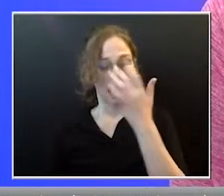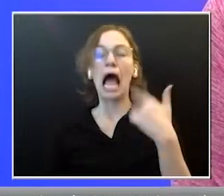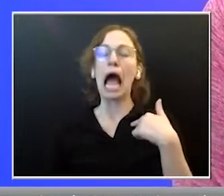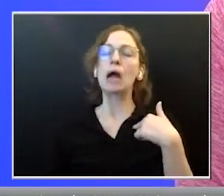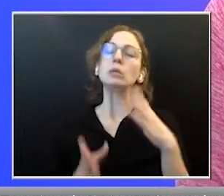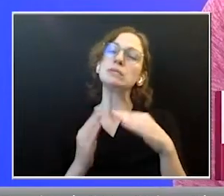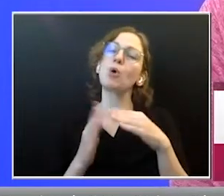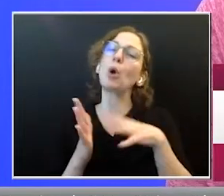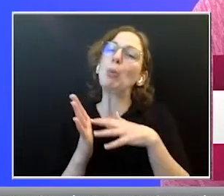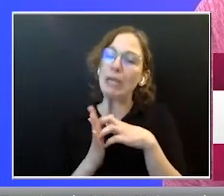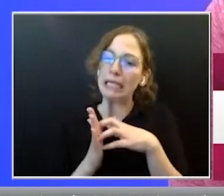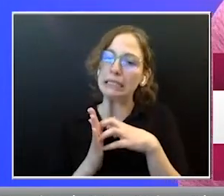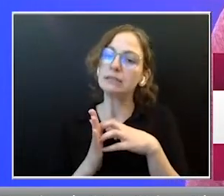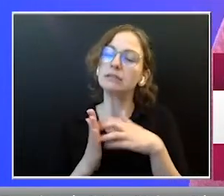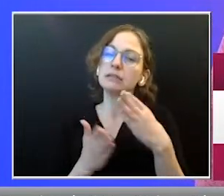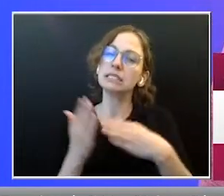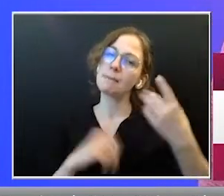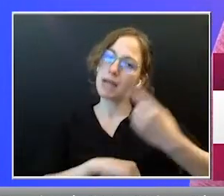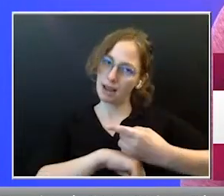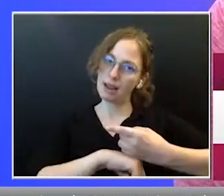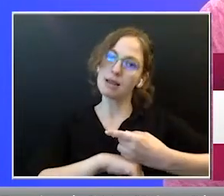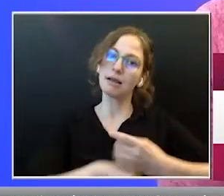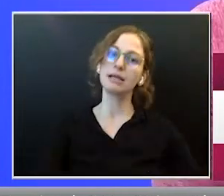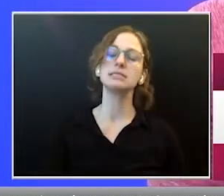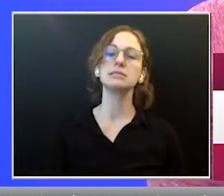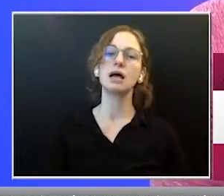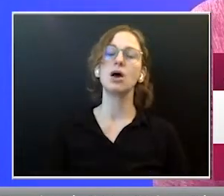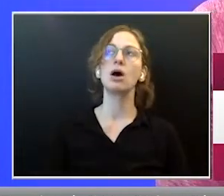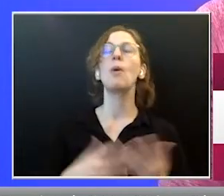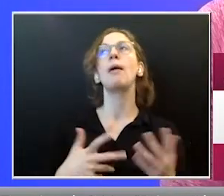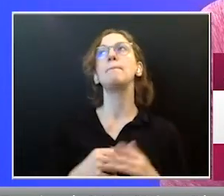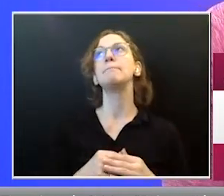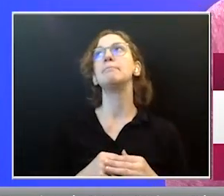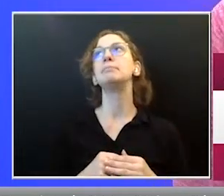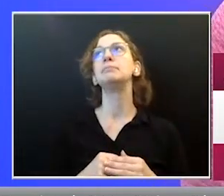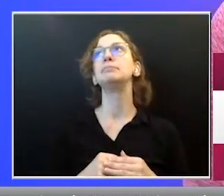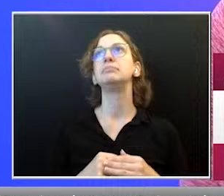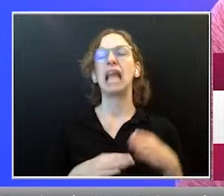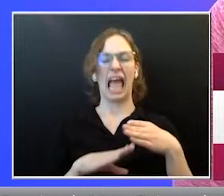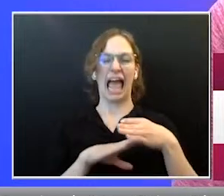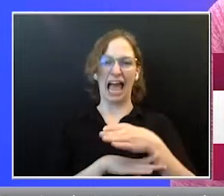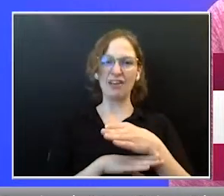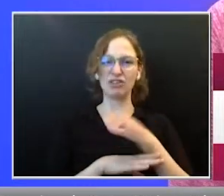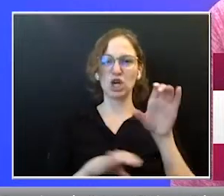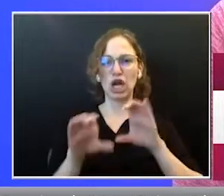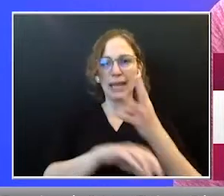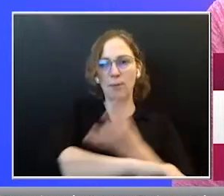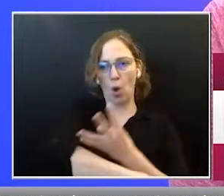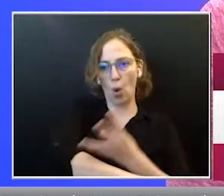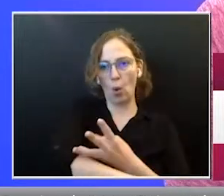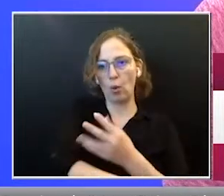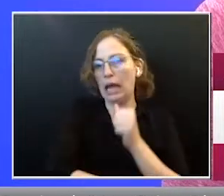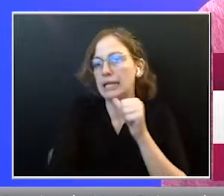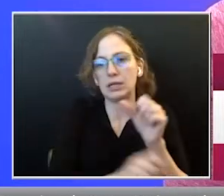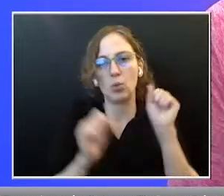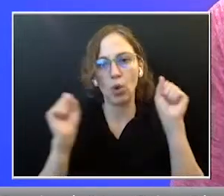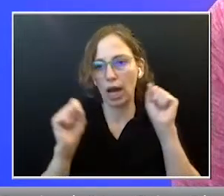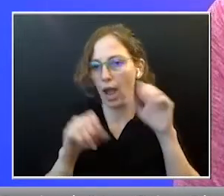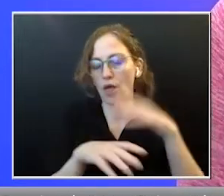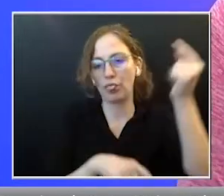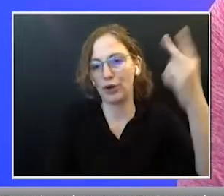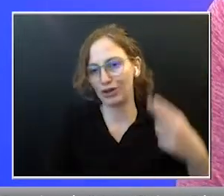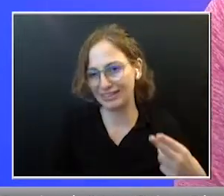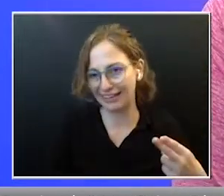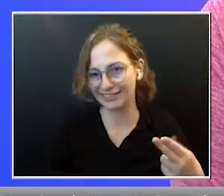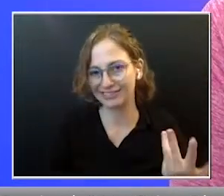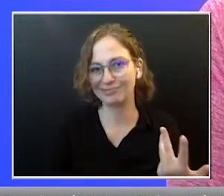some. Some days after I would have chemo treatments, I would never obviously work out on Thursdays, which